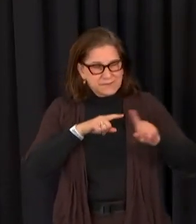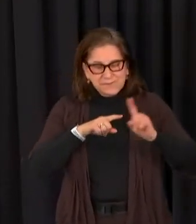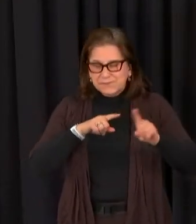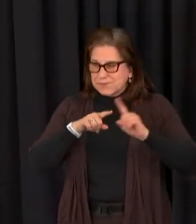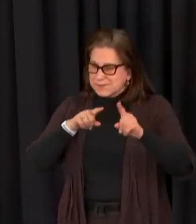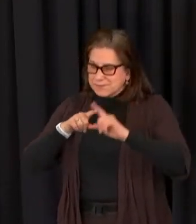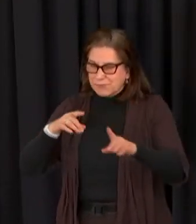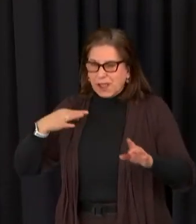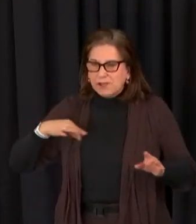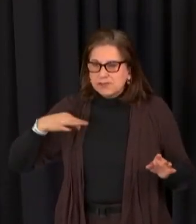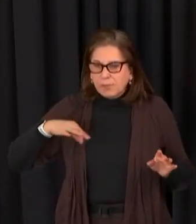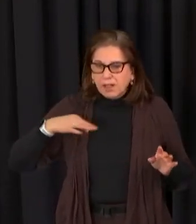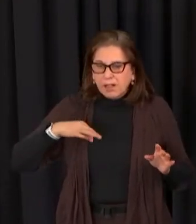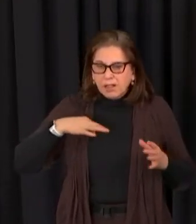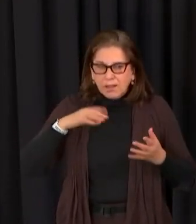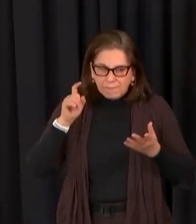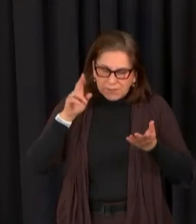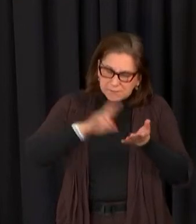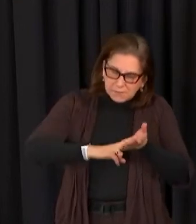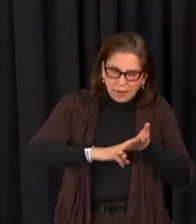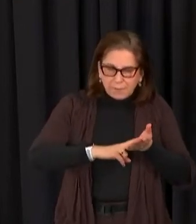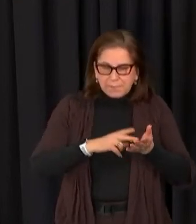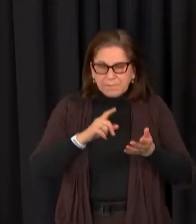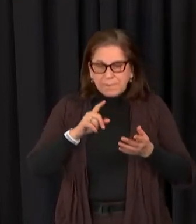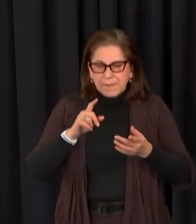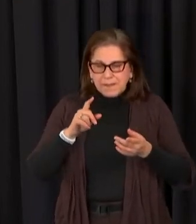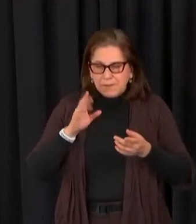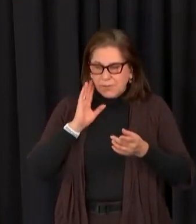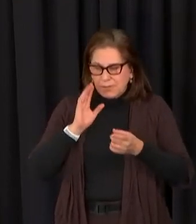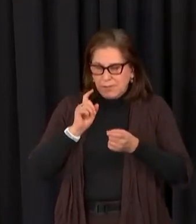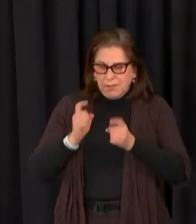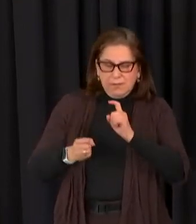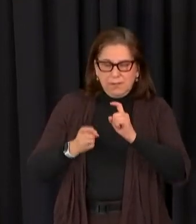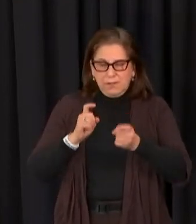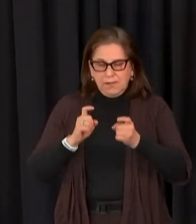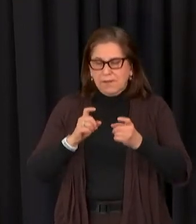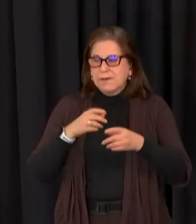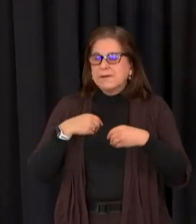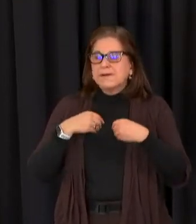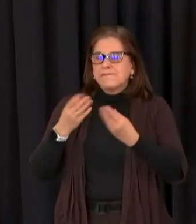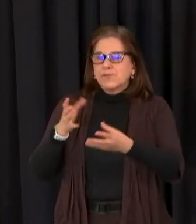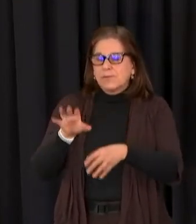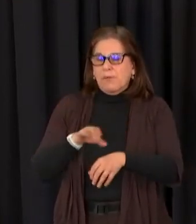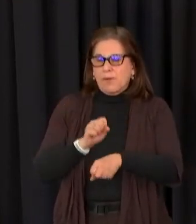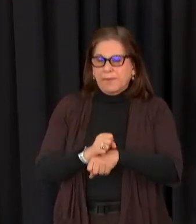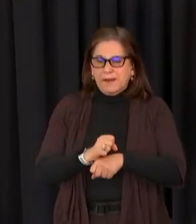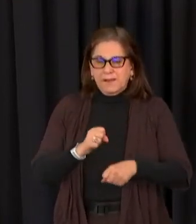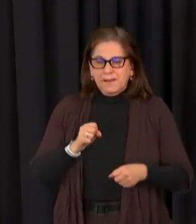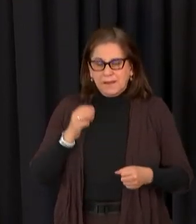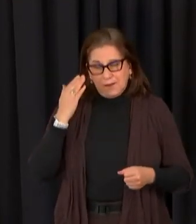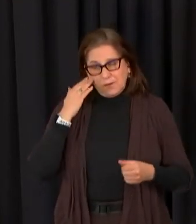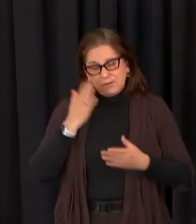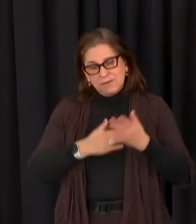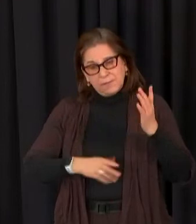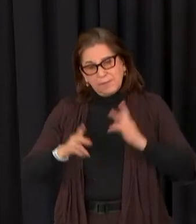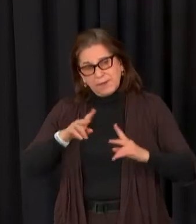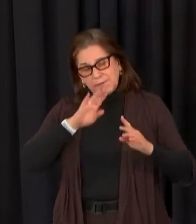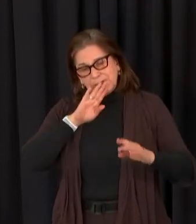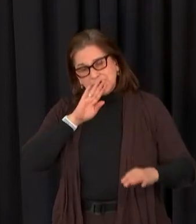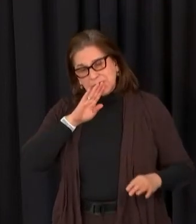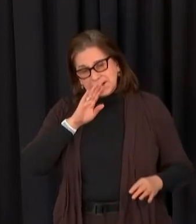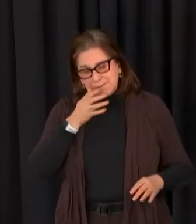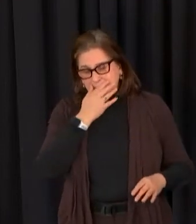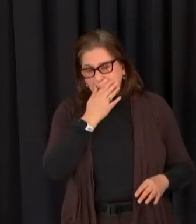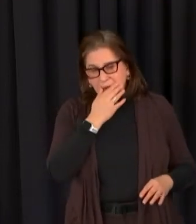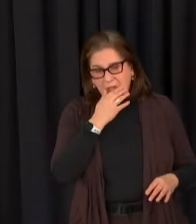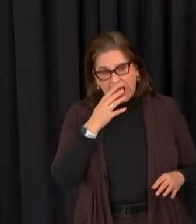to pre-register so that we can turn those appointments around rather quickly without people being frustrated. If you sign up this week and you're not